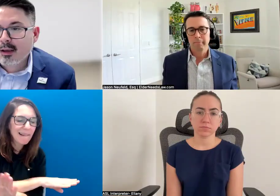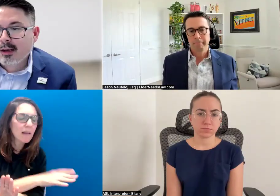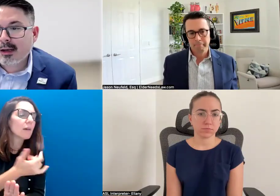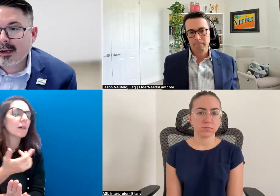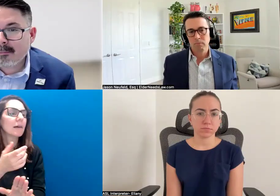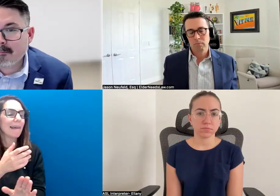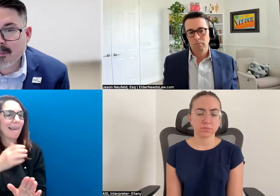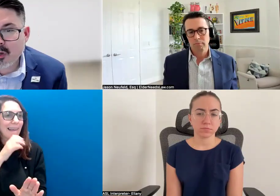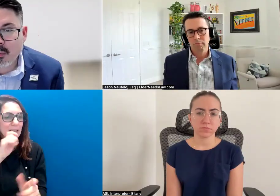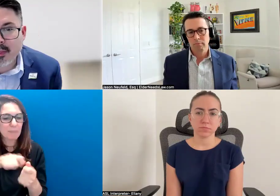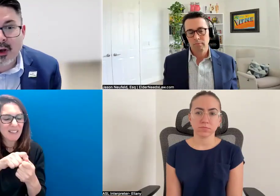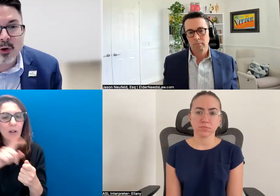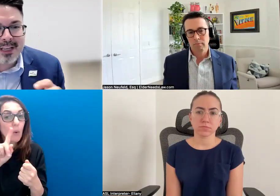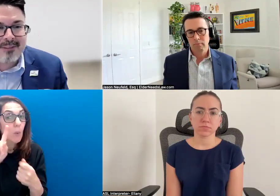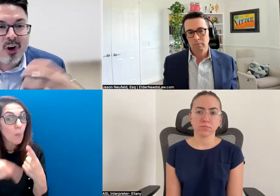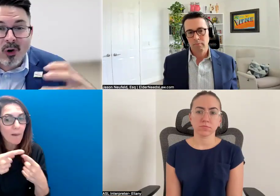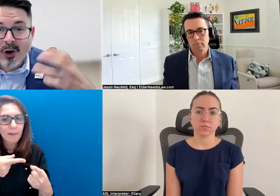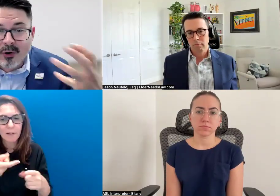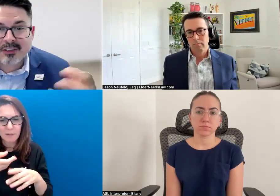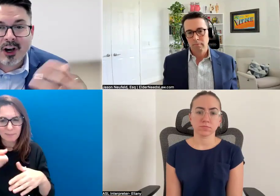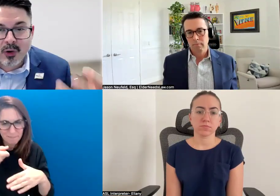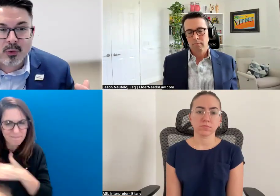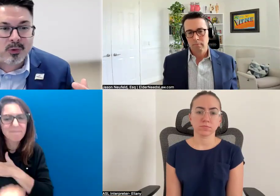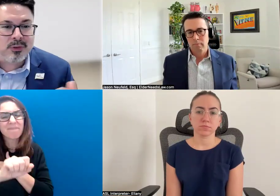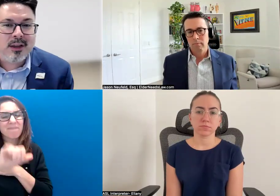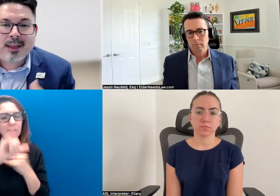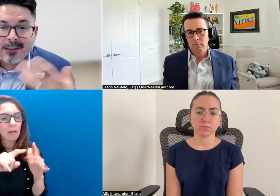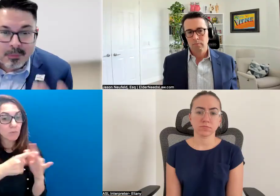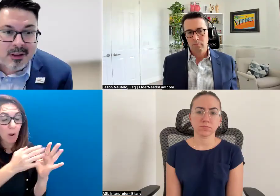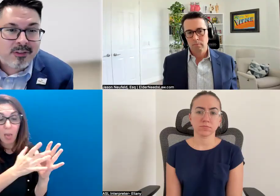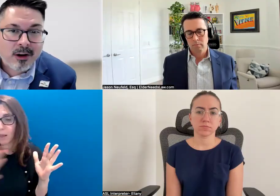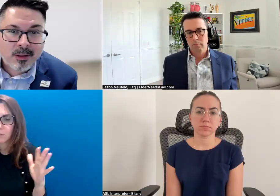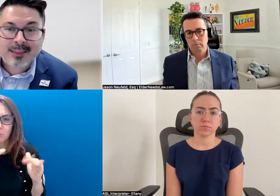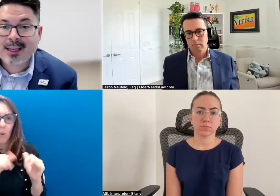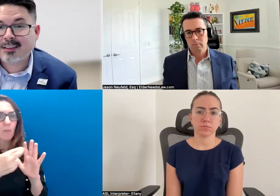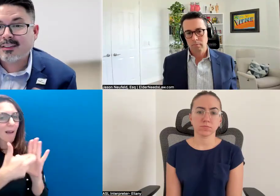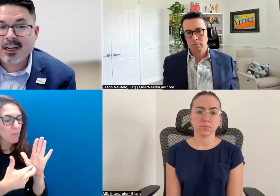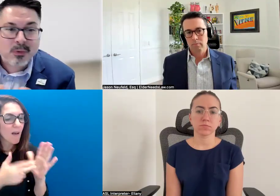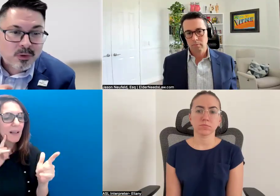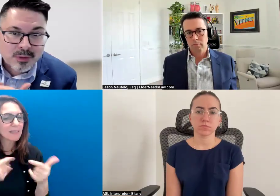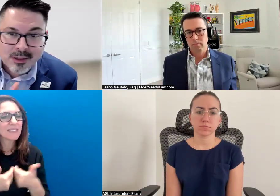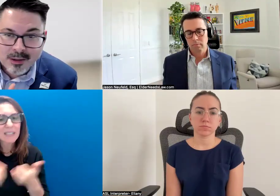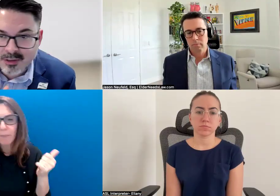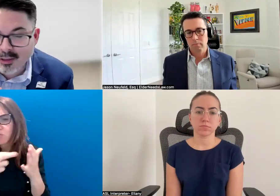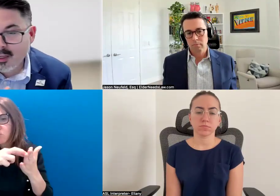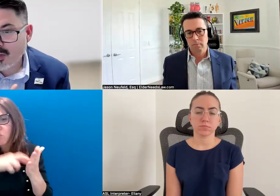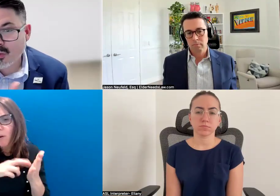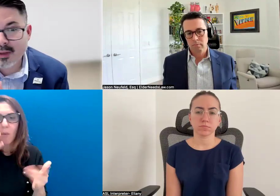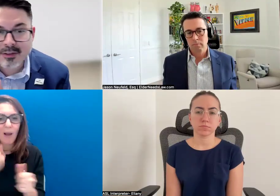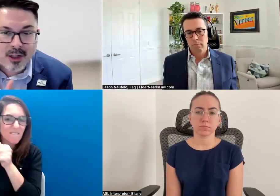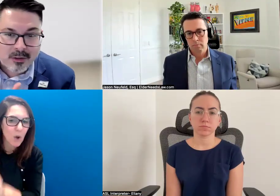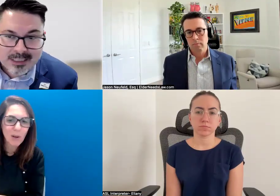childbirth. Those have a whole host of other rules that typically follow like the SSI rules when it comes to,